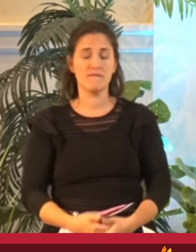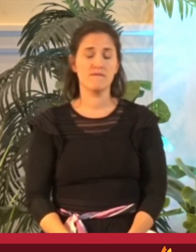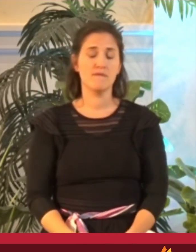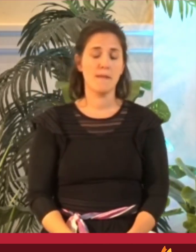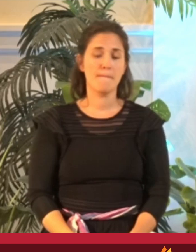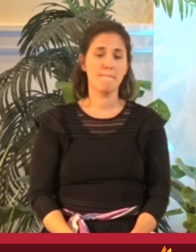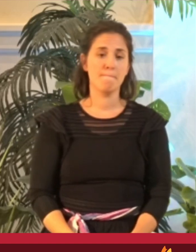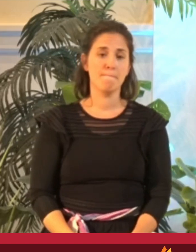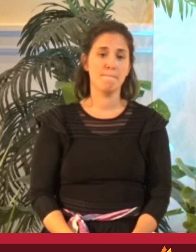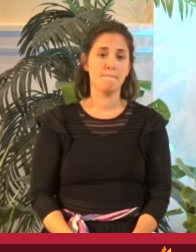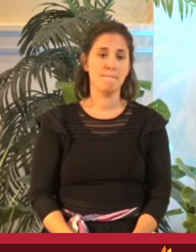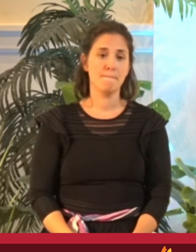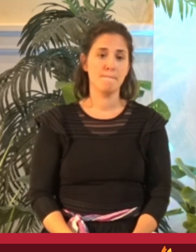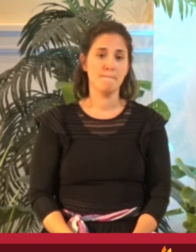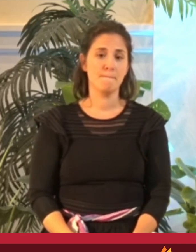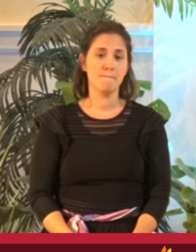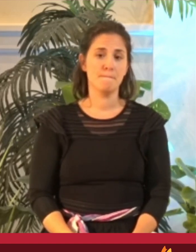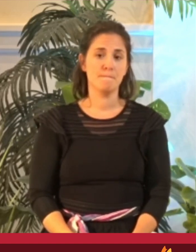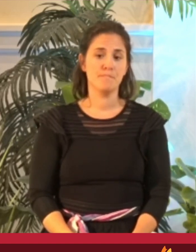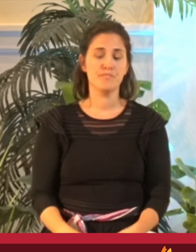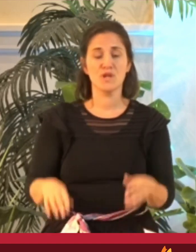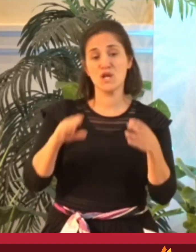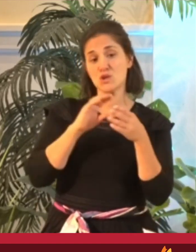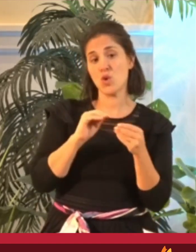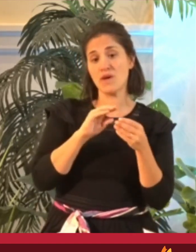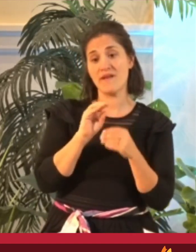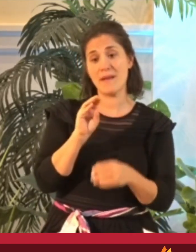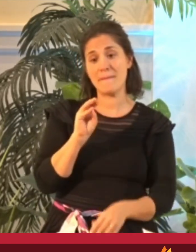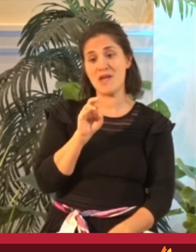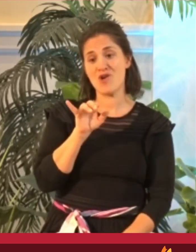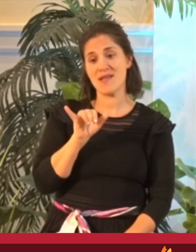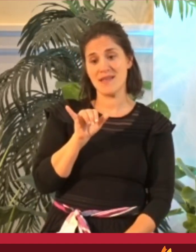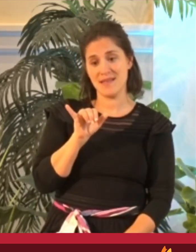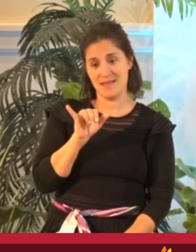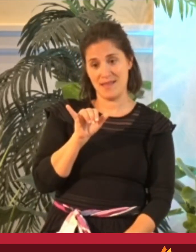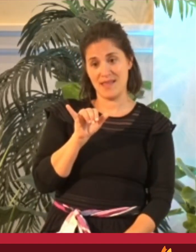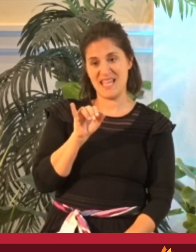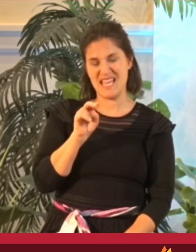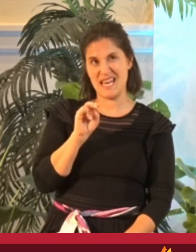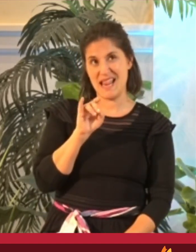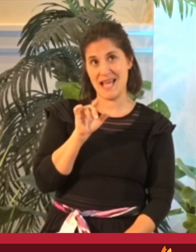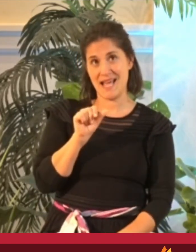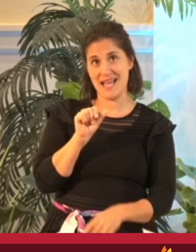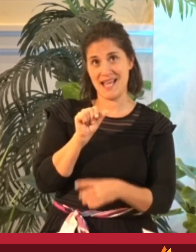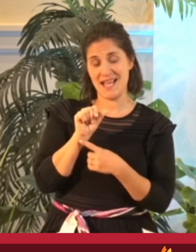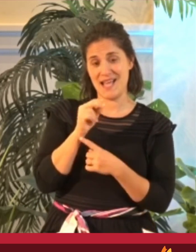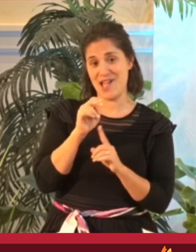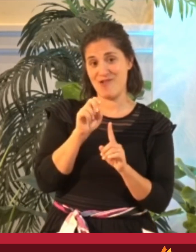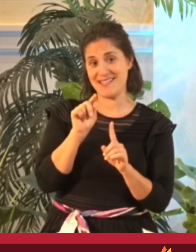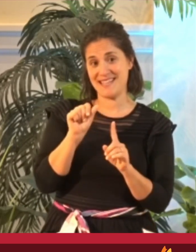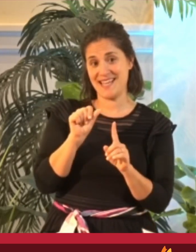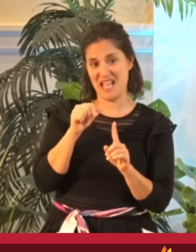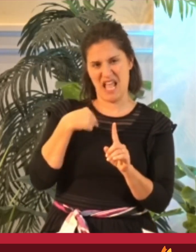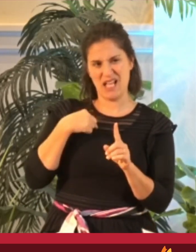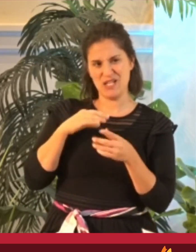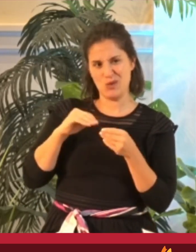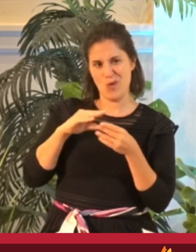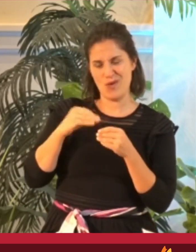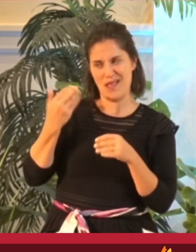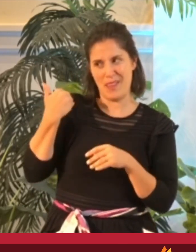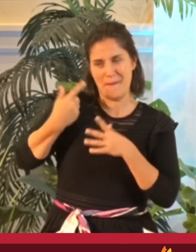The story of Marinella Beretta that I shared at the beginning of my message should serve